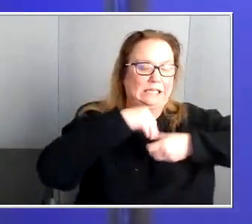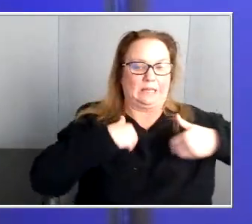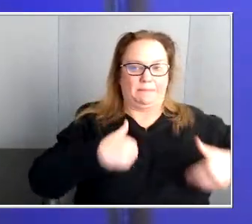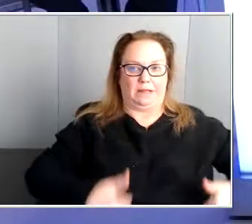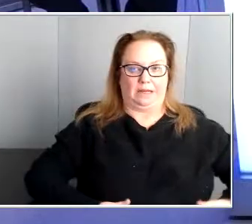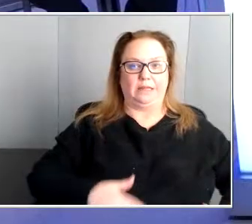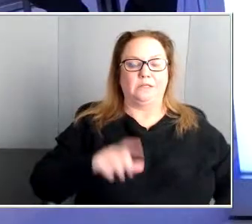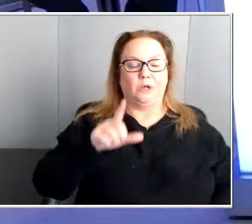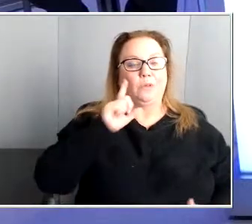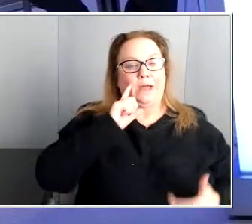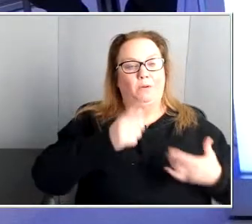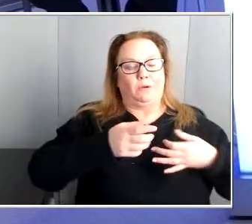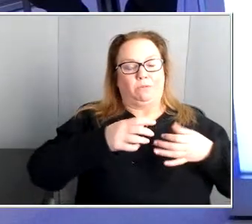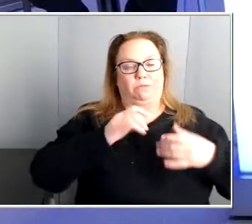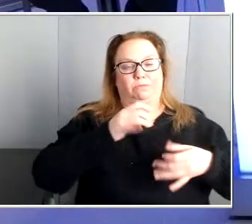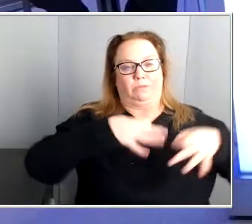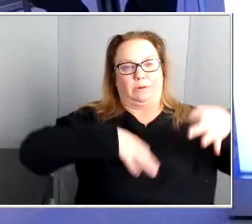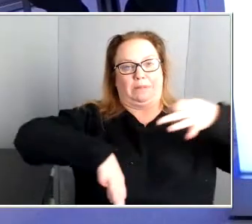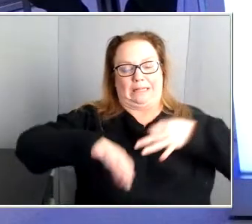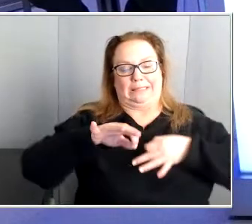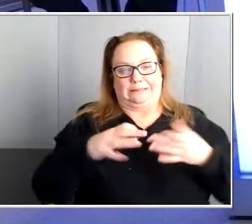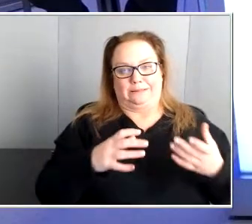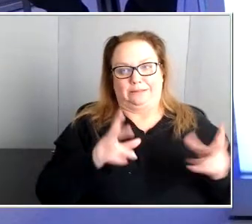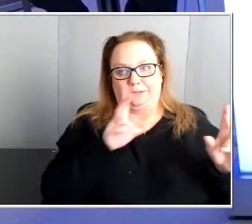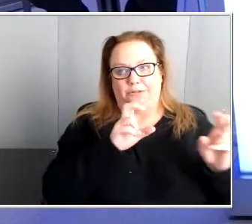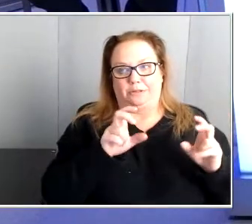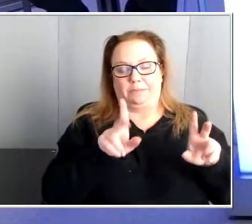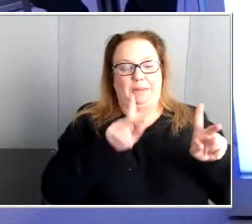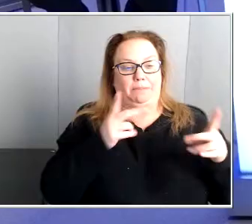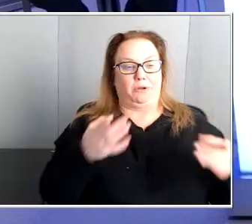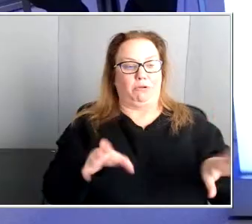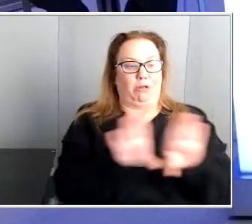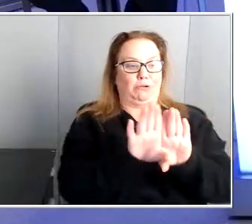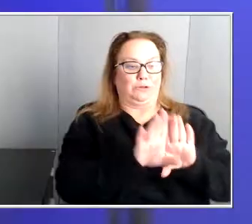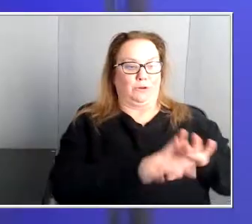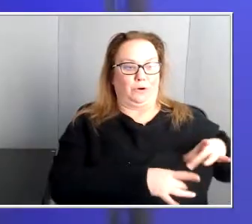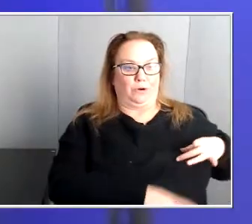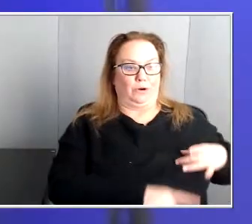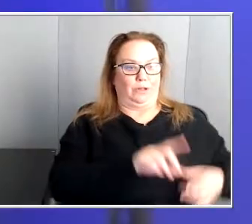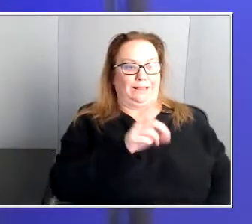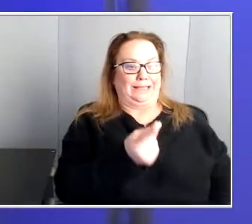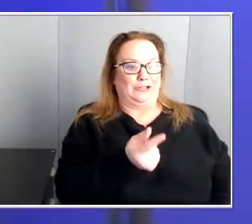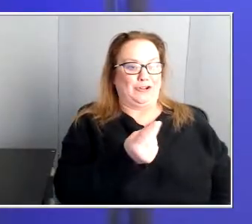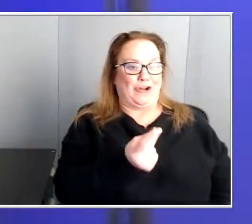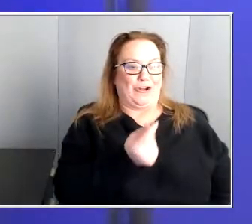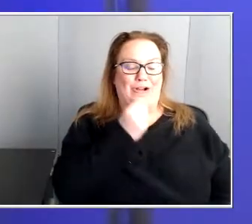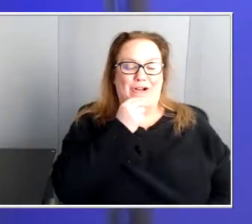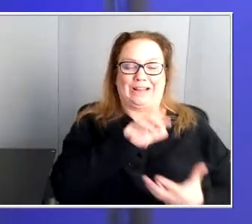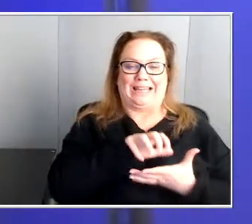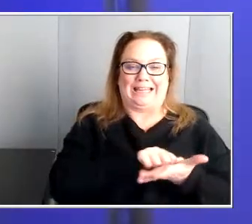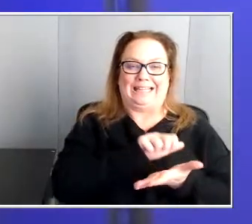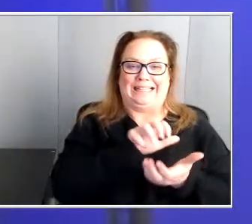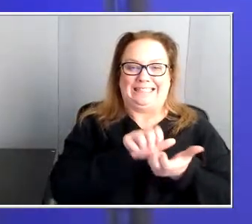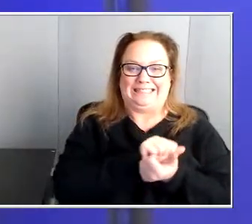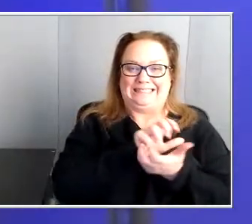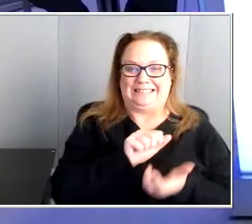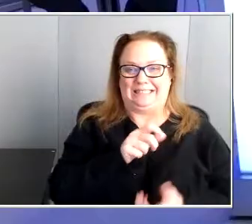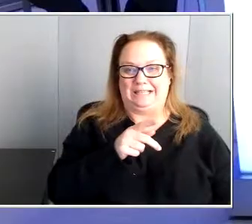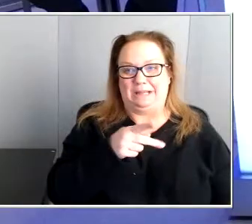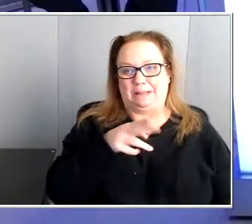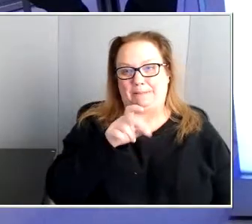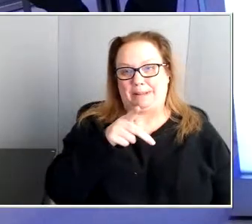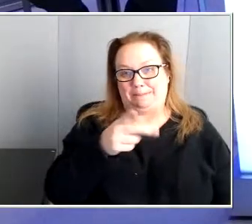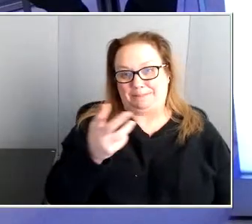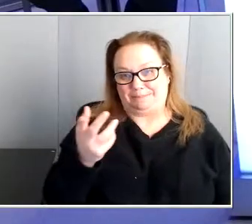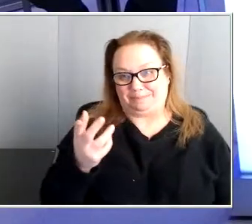think. But yeah, no, people close the door on their driveline, the dog eats their driveline, something happens. Well,